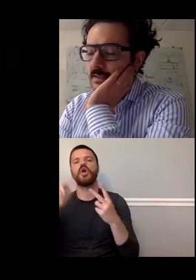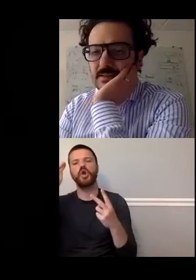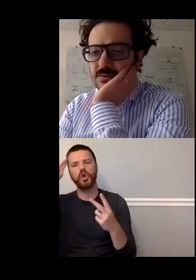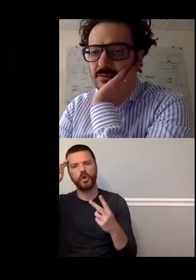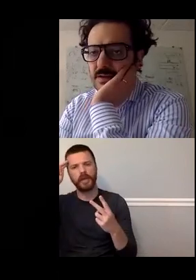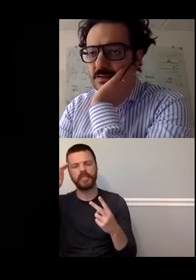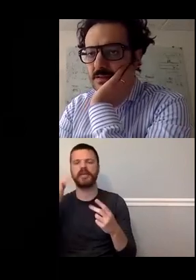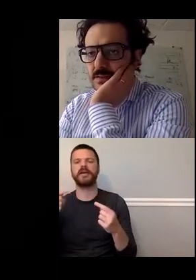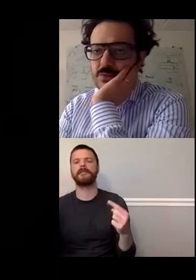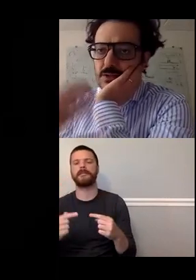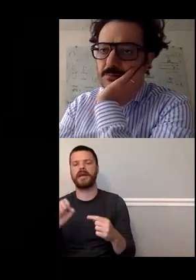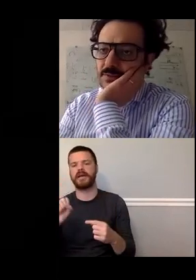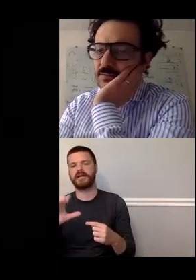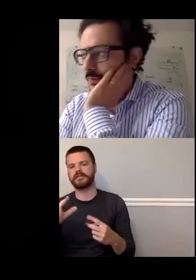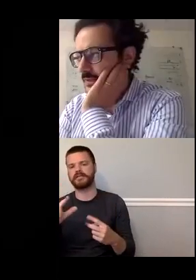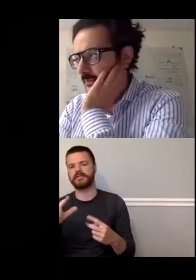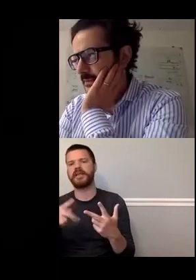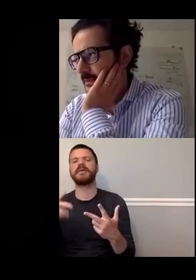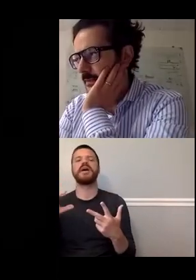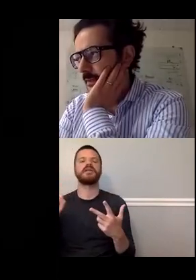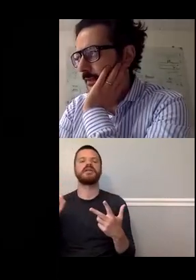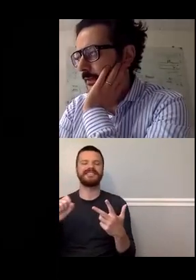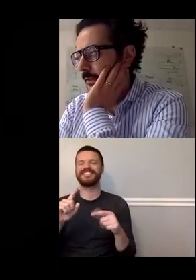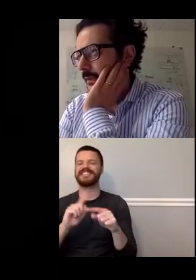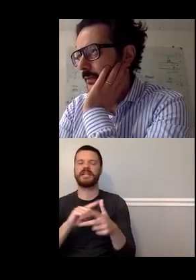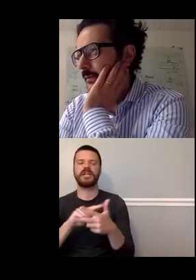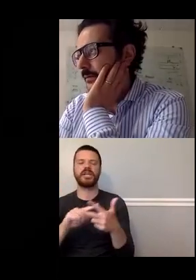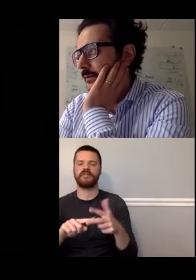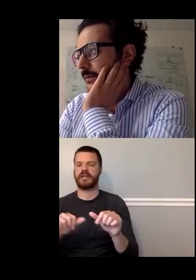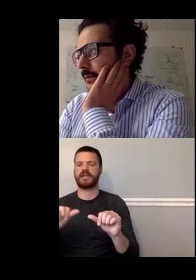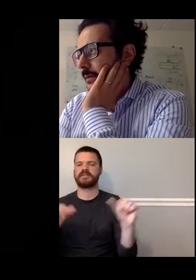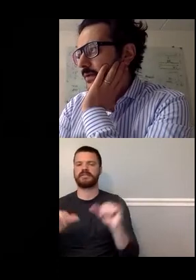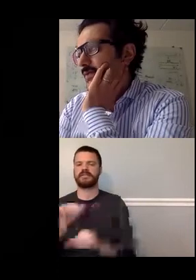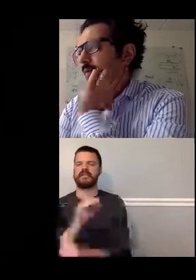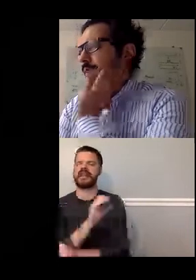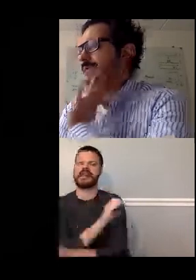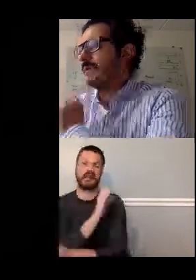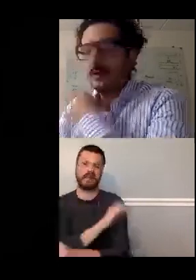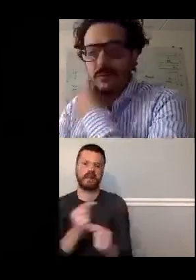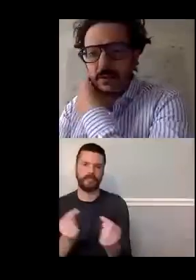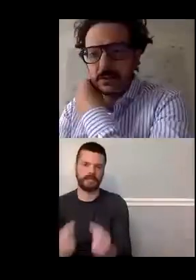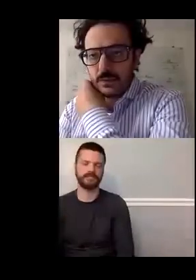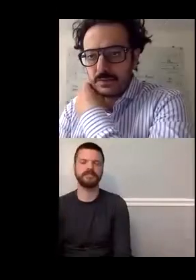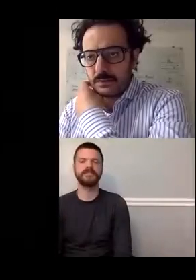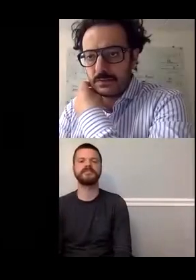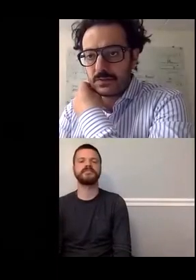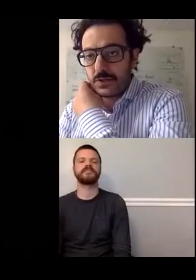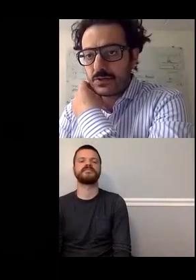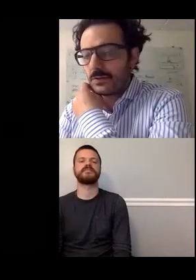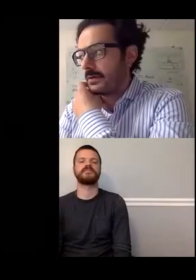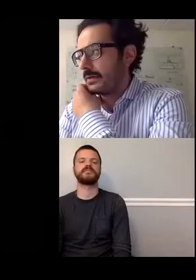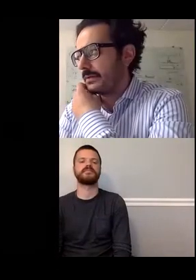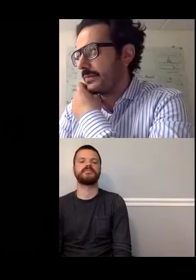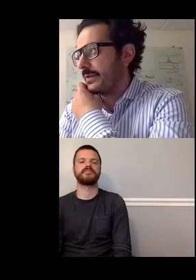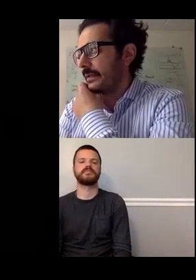pain catastrophizing scales, which are different ways of assessing clinical pain. So the first thing we looked at was the